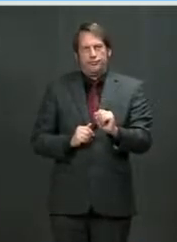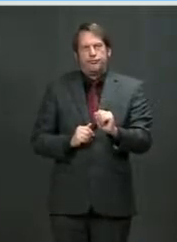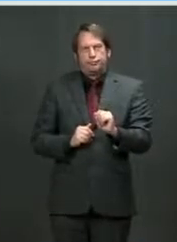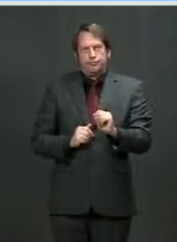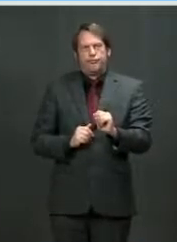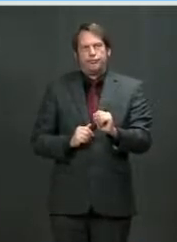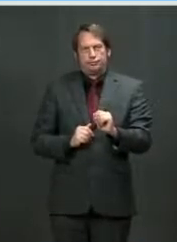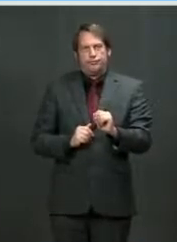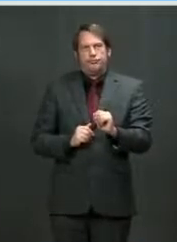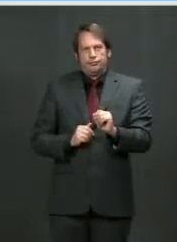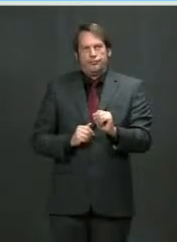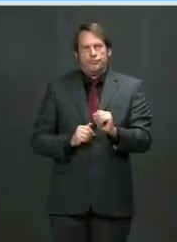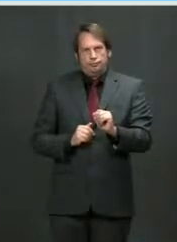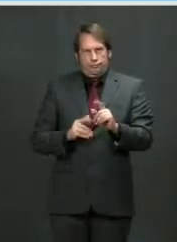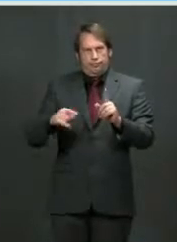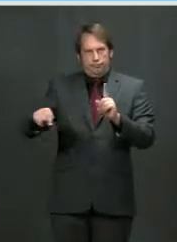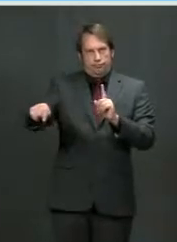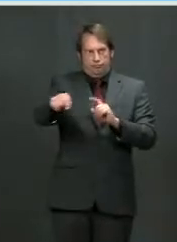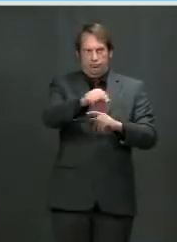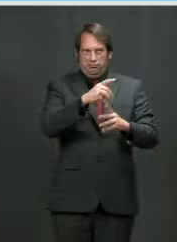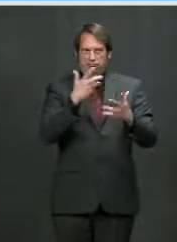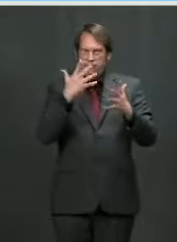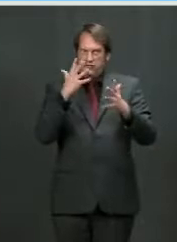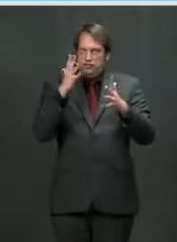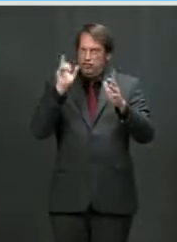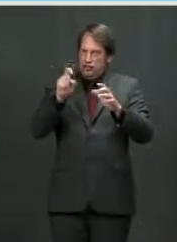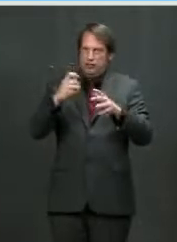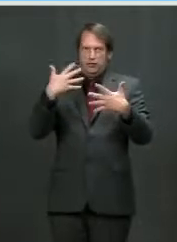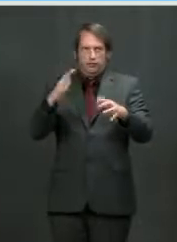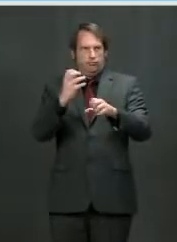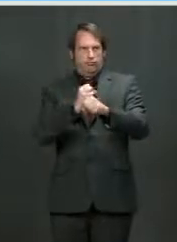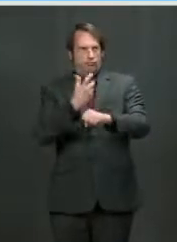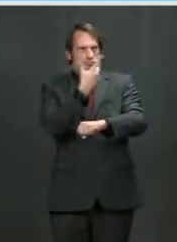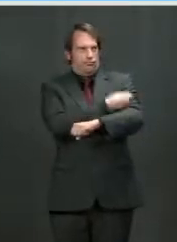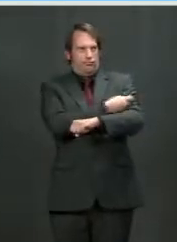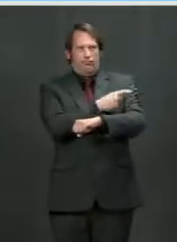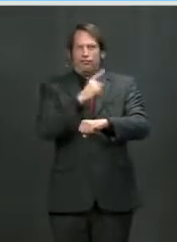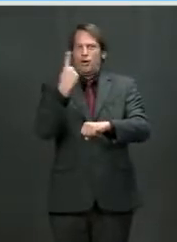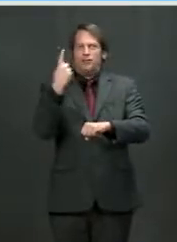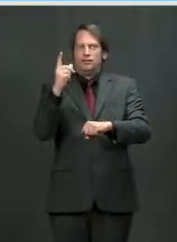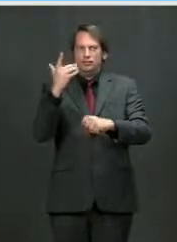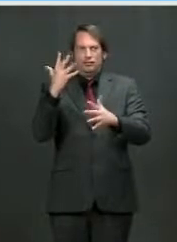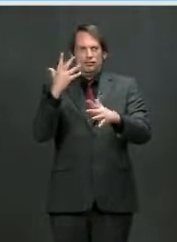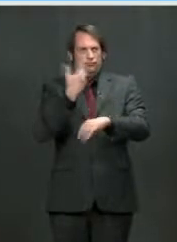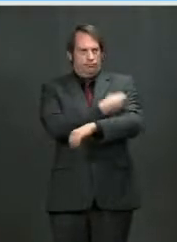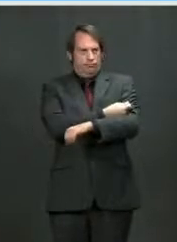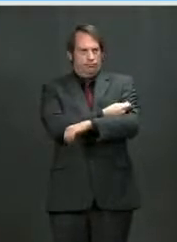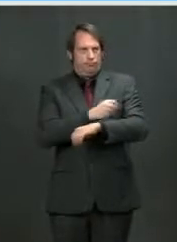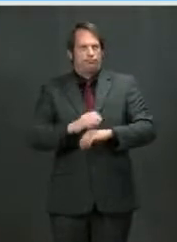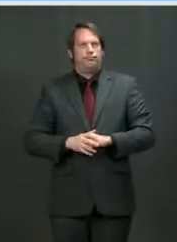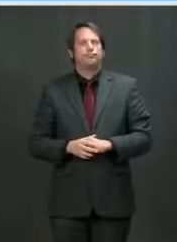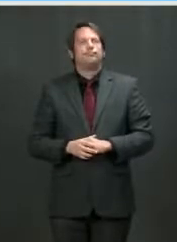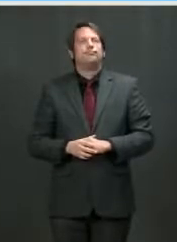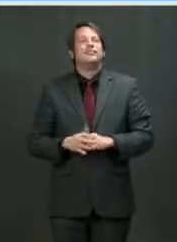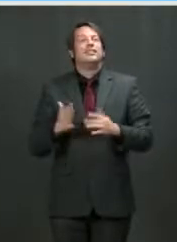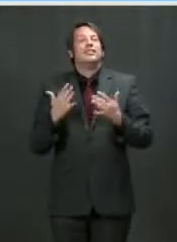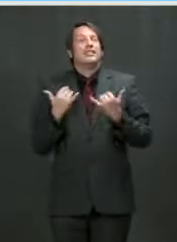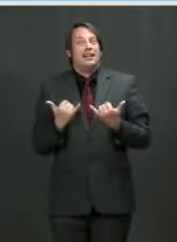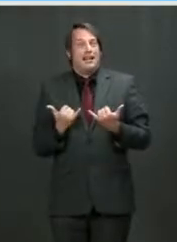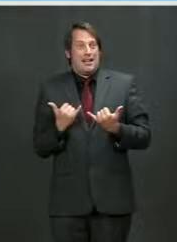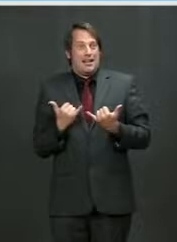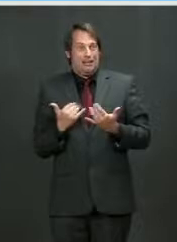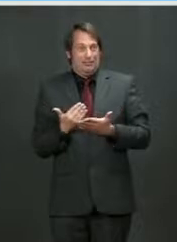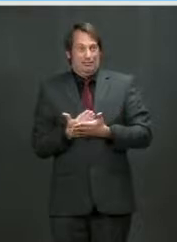shot. And today, the Department of Education released the latest round of data from its own ongoing